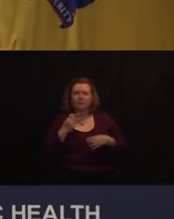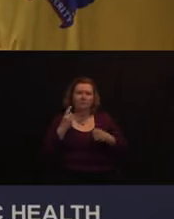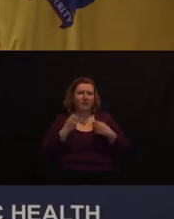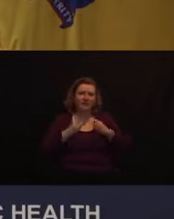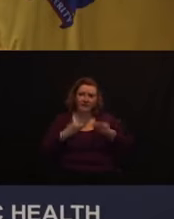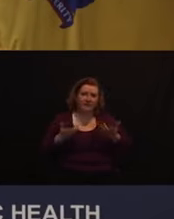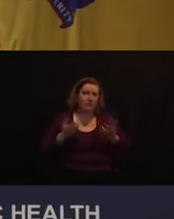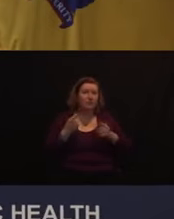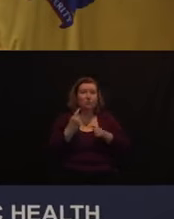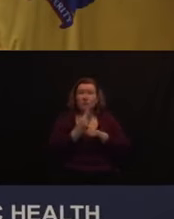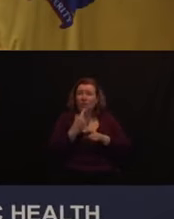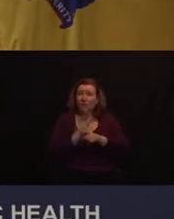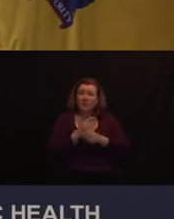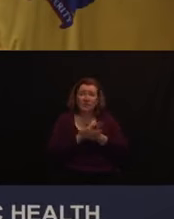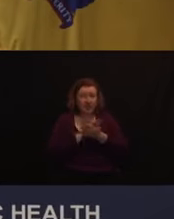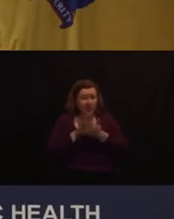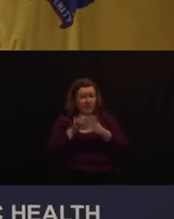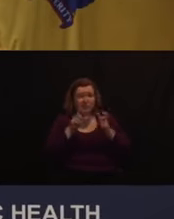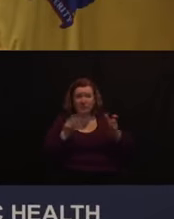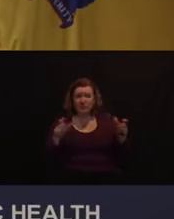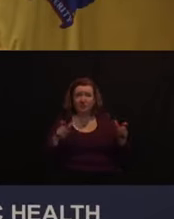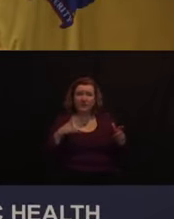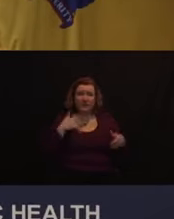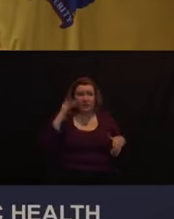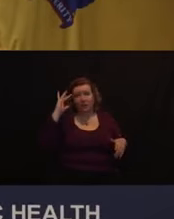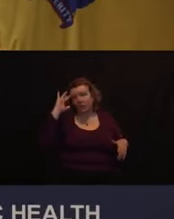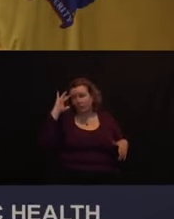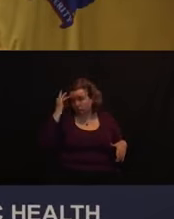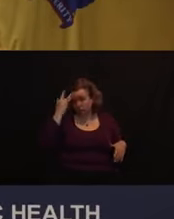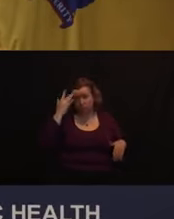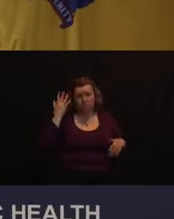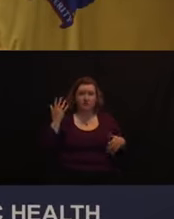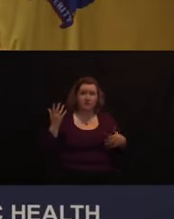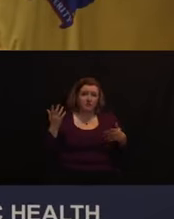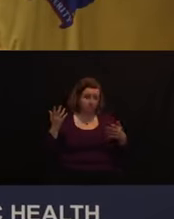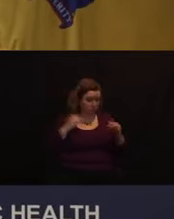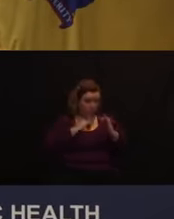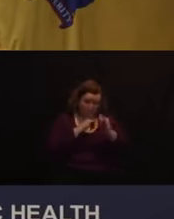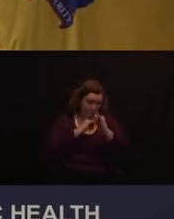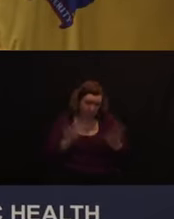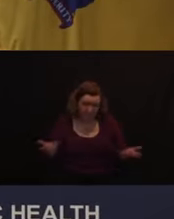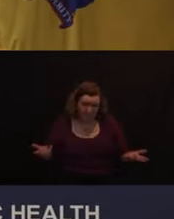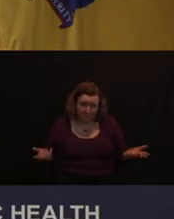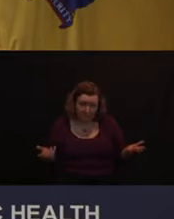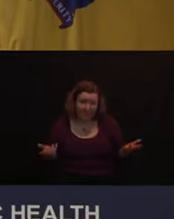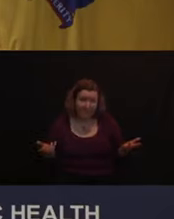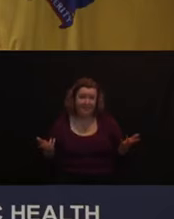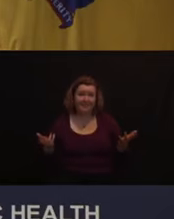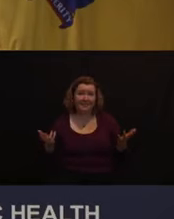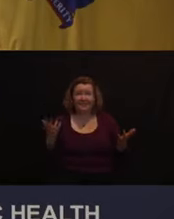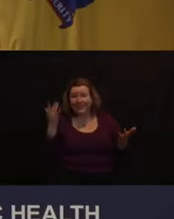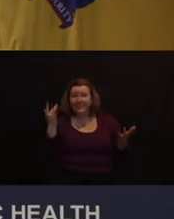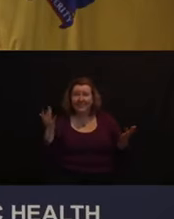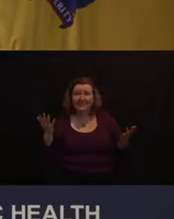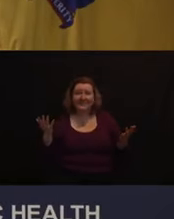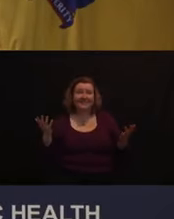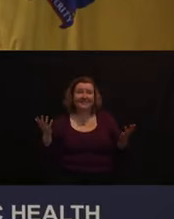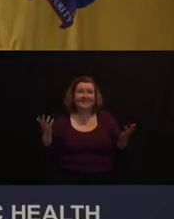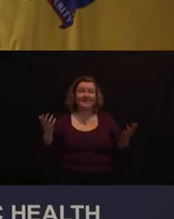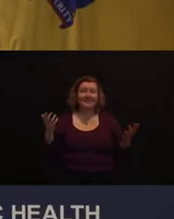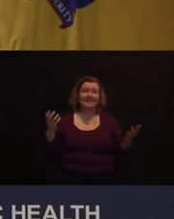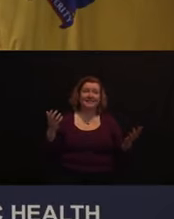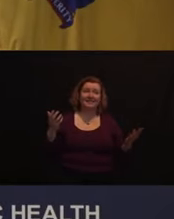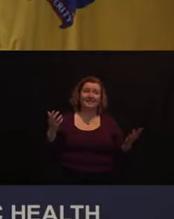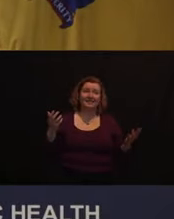of this. And by the way, we'd be among them. And I don't think it's because they're being jerks. You listen to